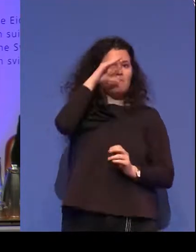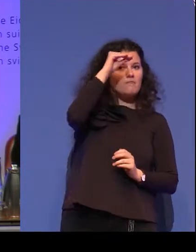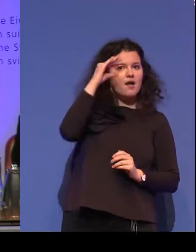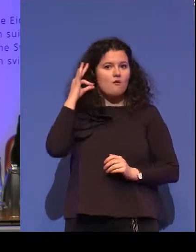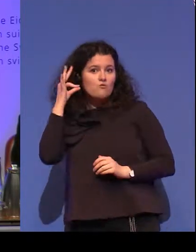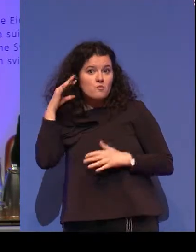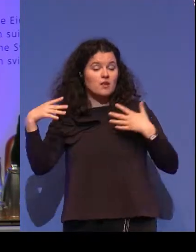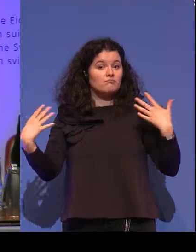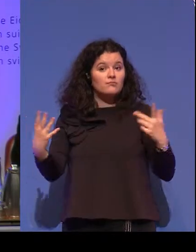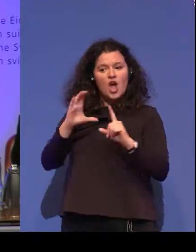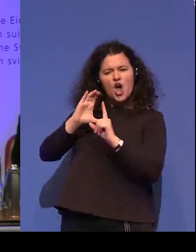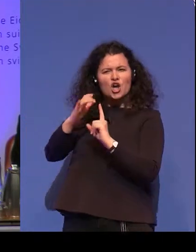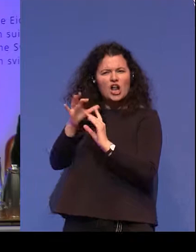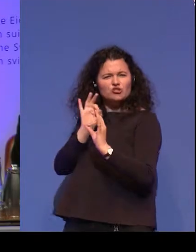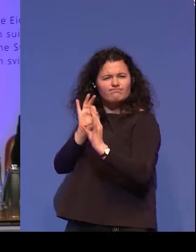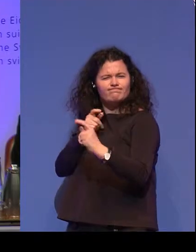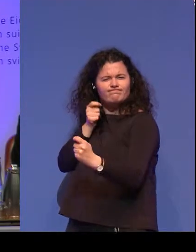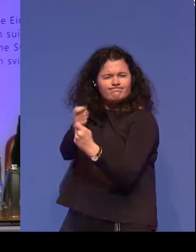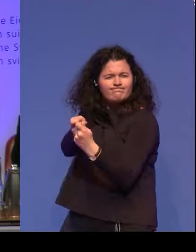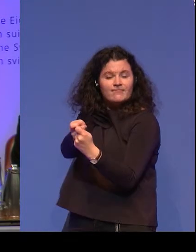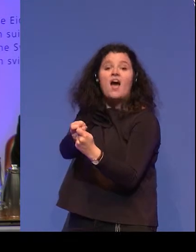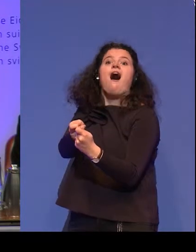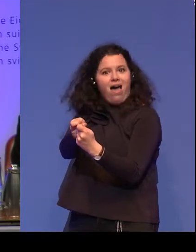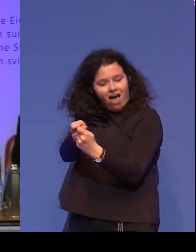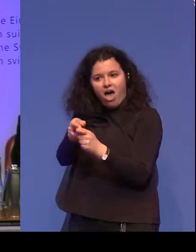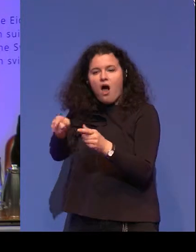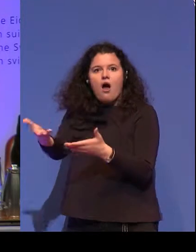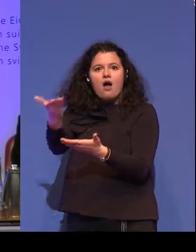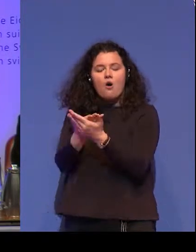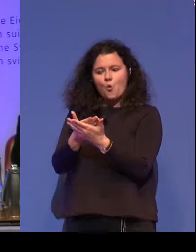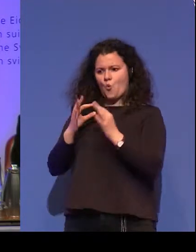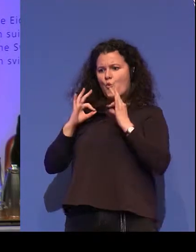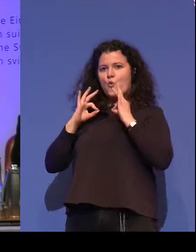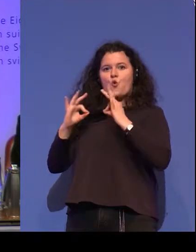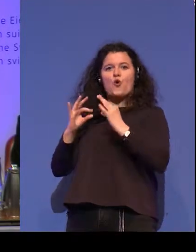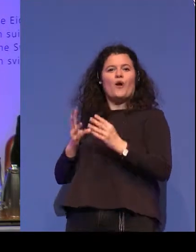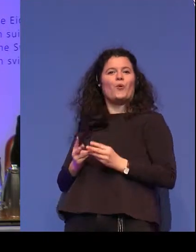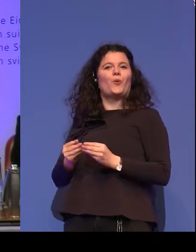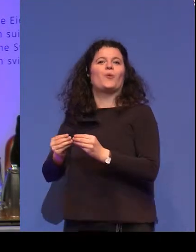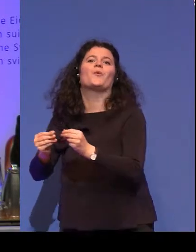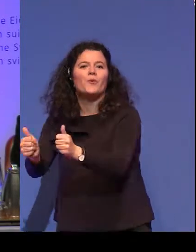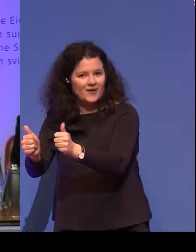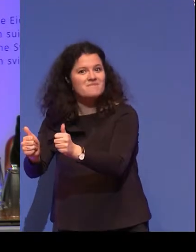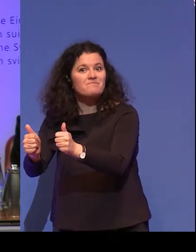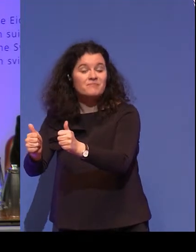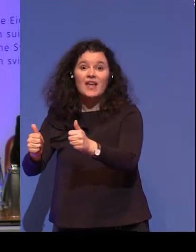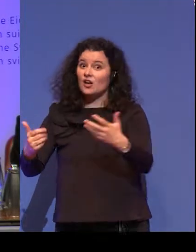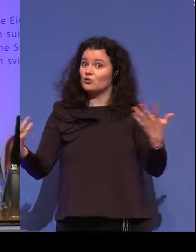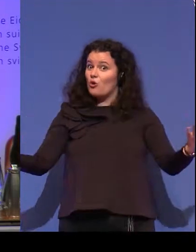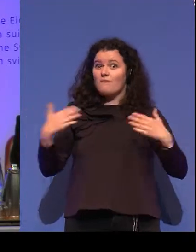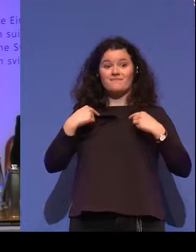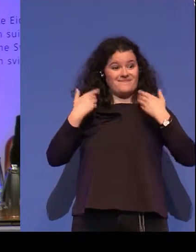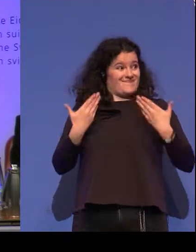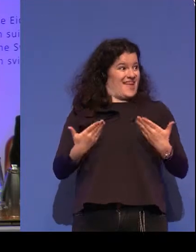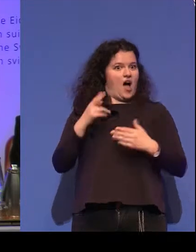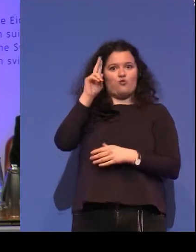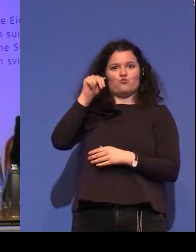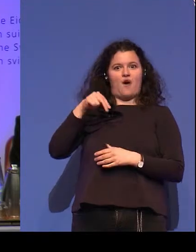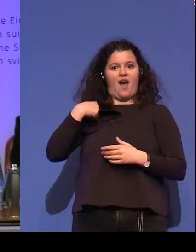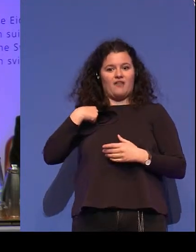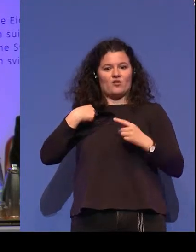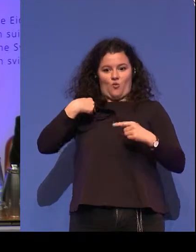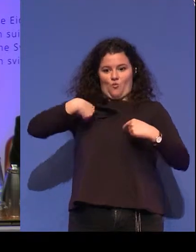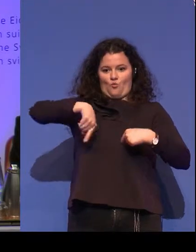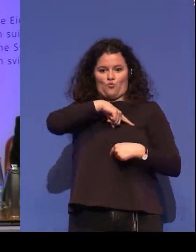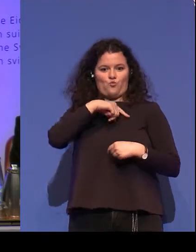culture. So we at the World Bank are happy to work with countries to help them go further to deepen their inclusion efforts in